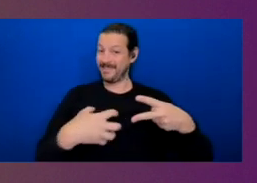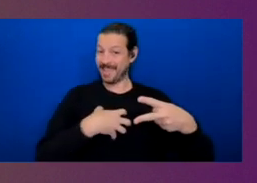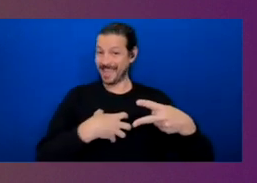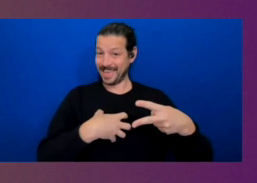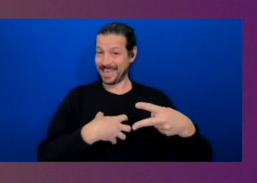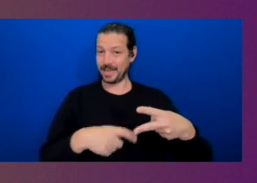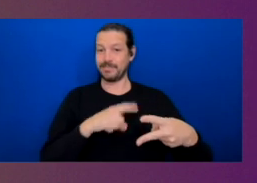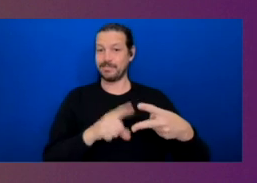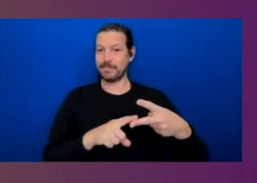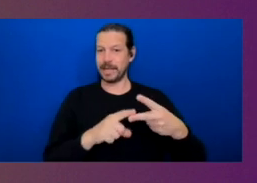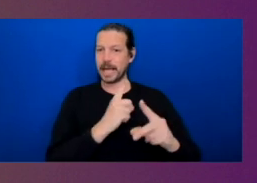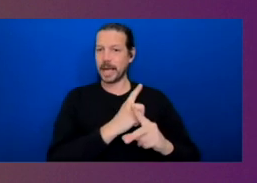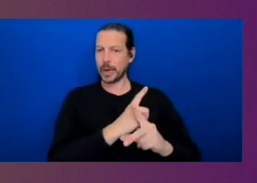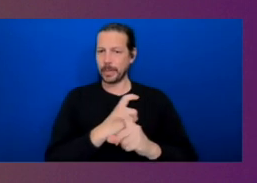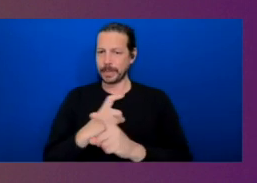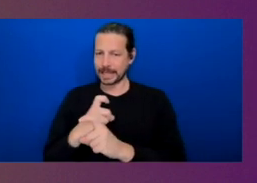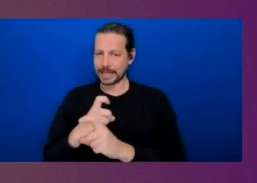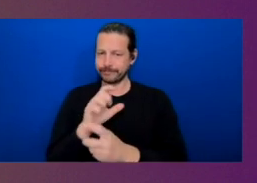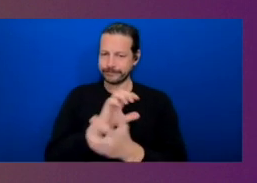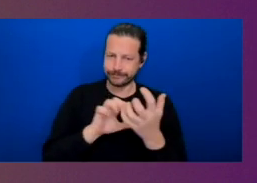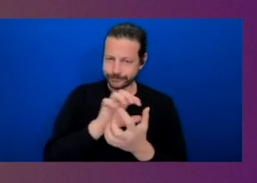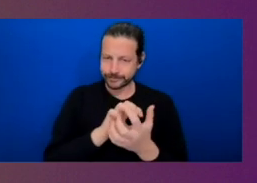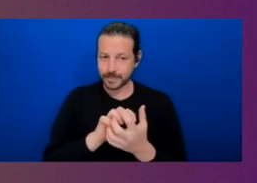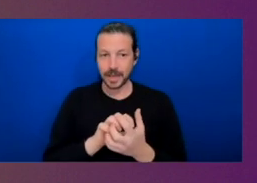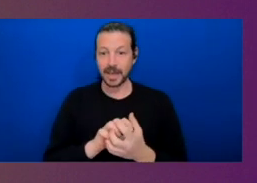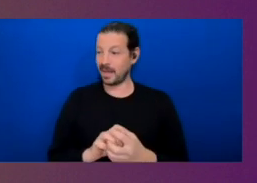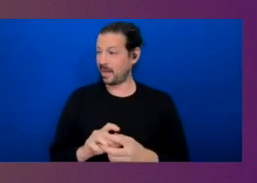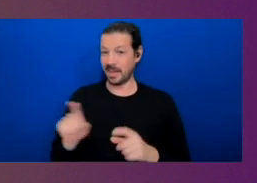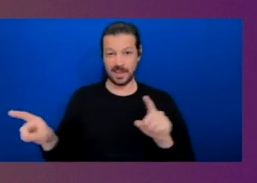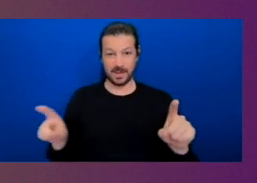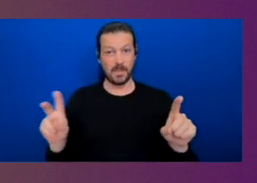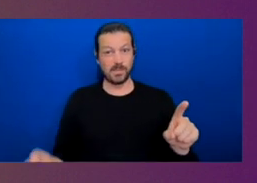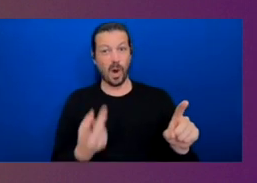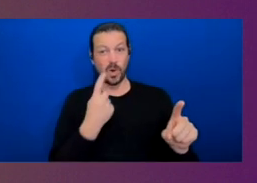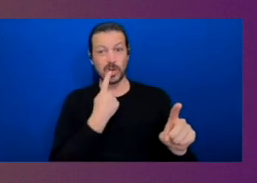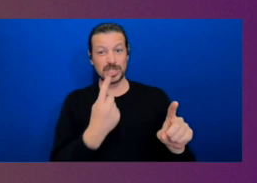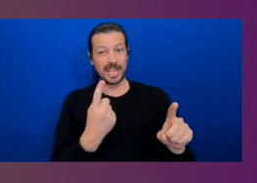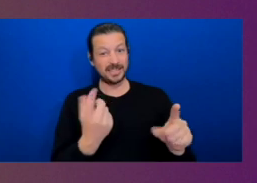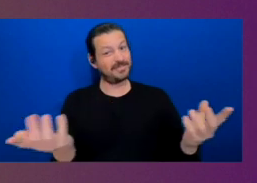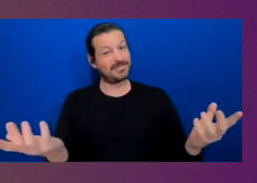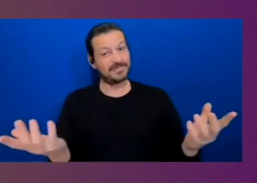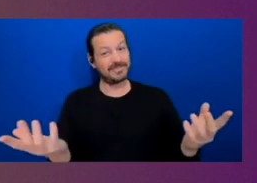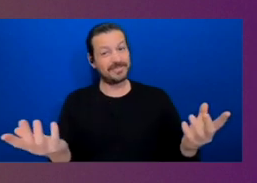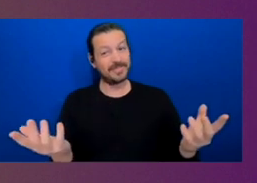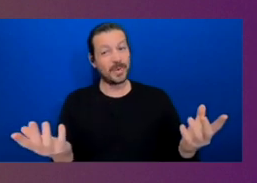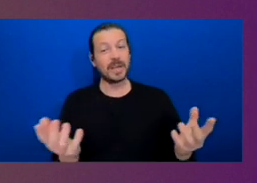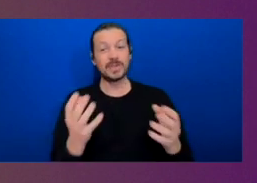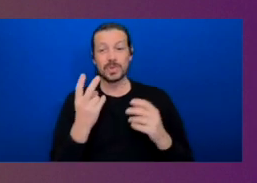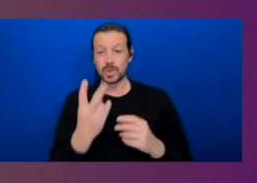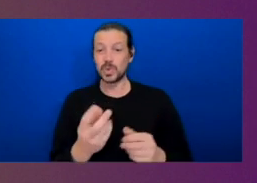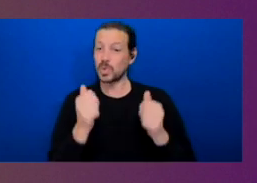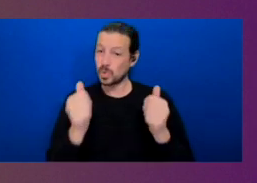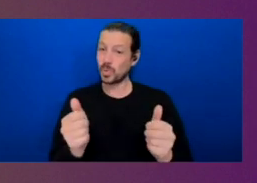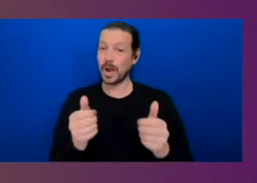other is complexity. And what Leonie and Christopher have both just given you are 2 beautiful ways of getting around that. So